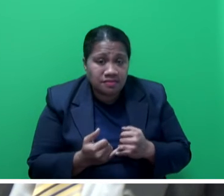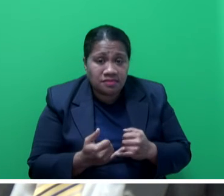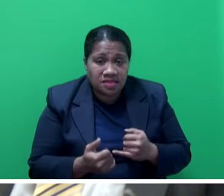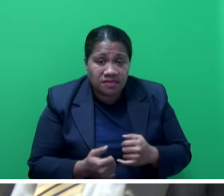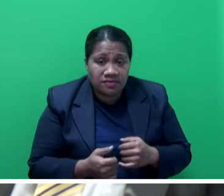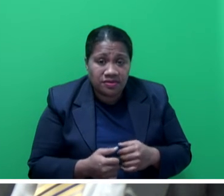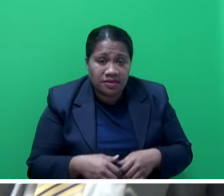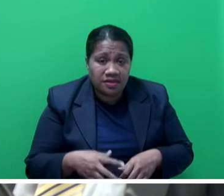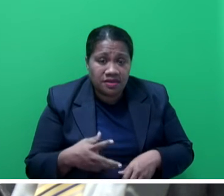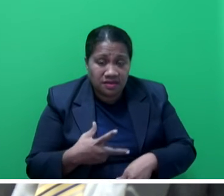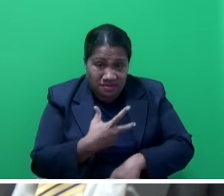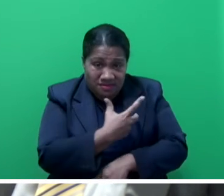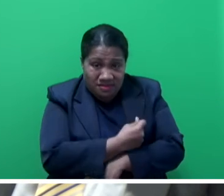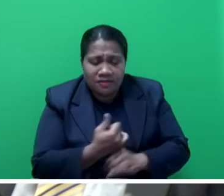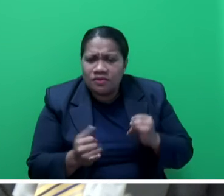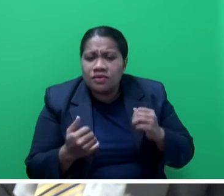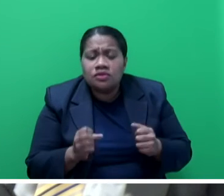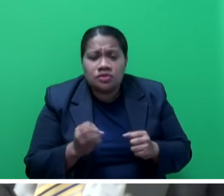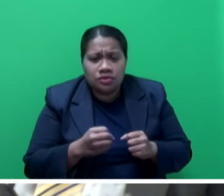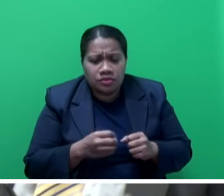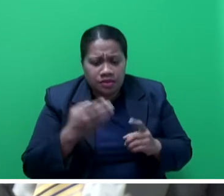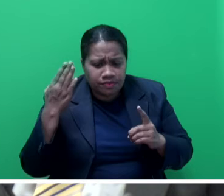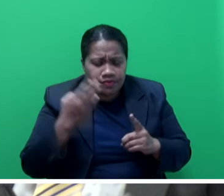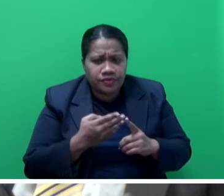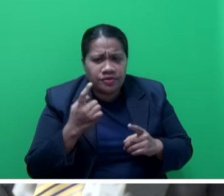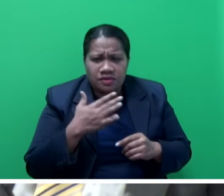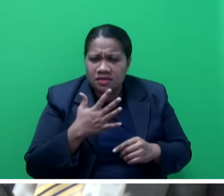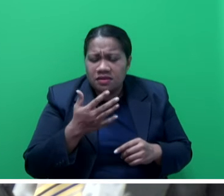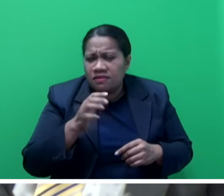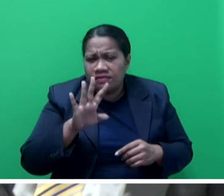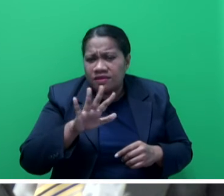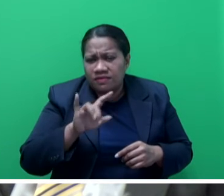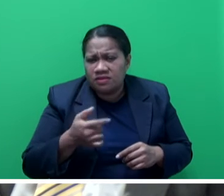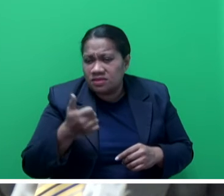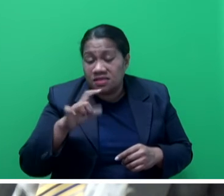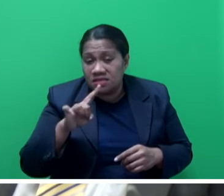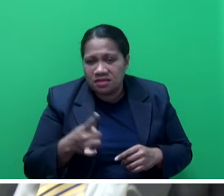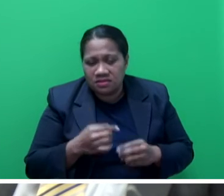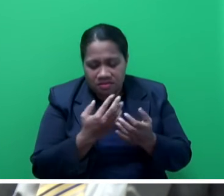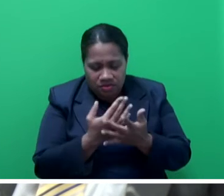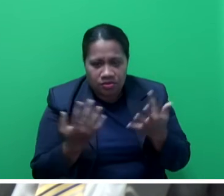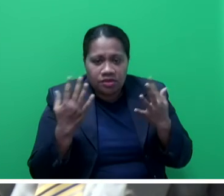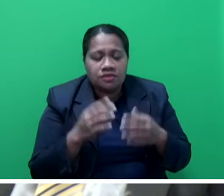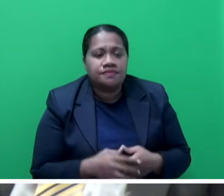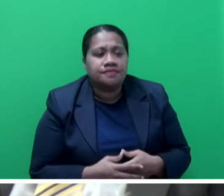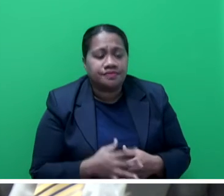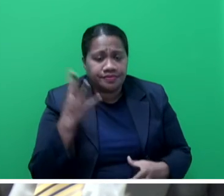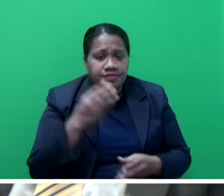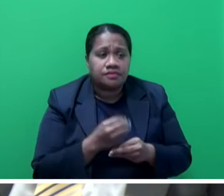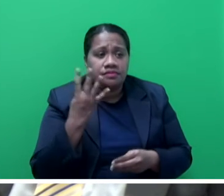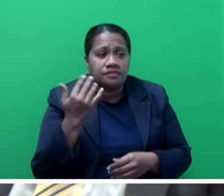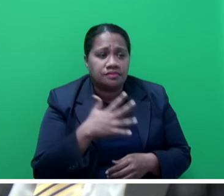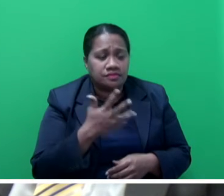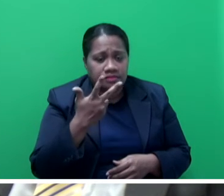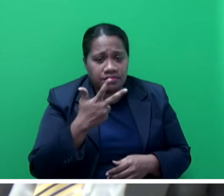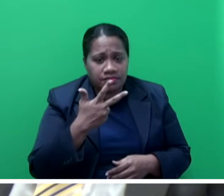to vaccinate 105% of our target population of 6,000. I'm pleased to inform that a total of 4,821